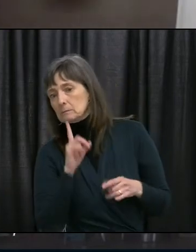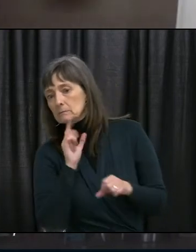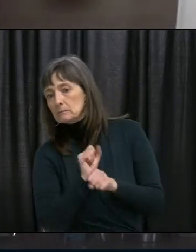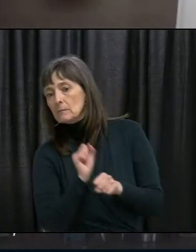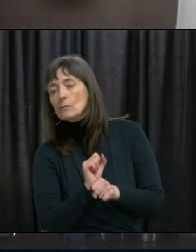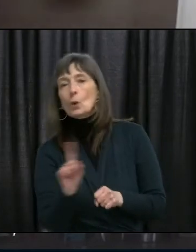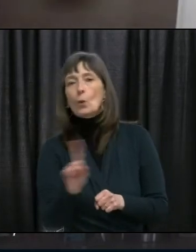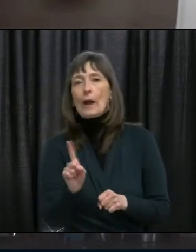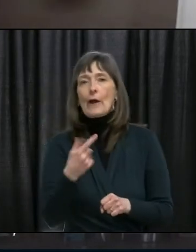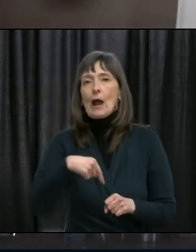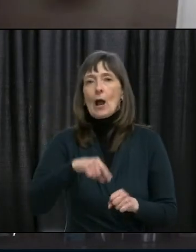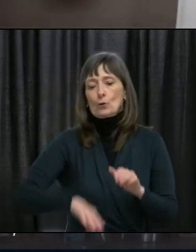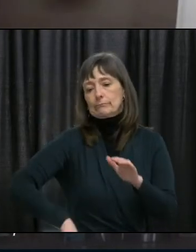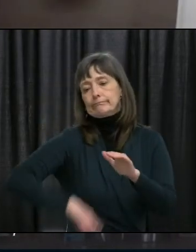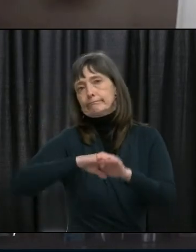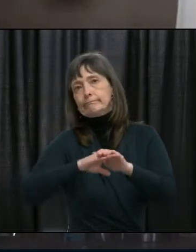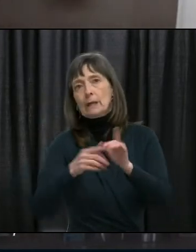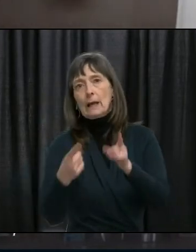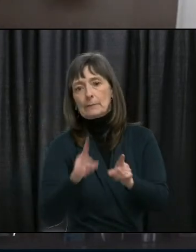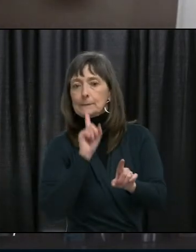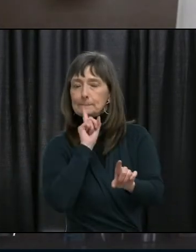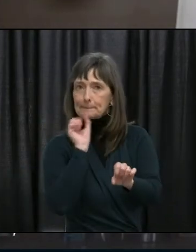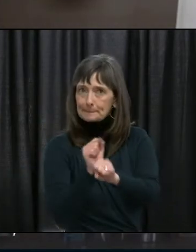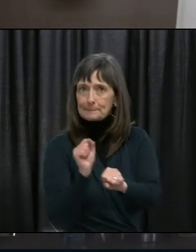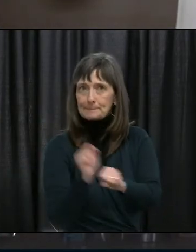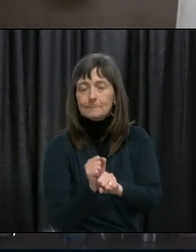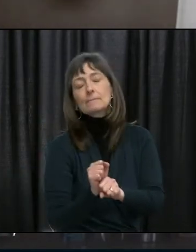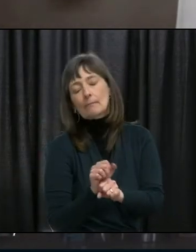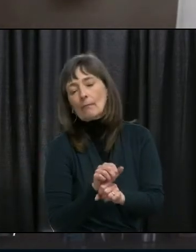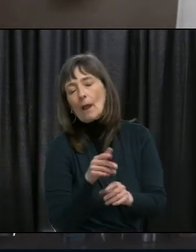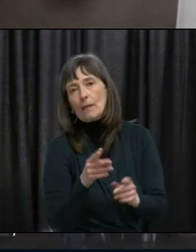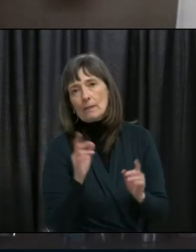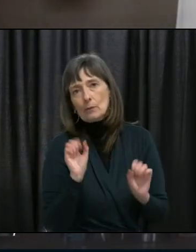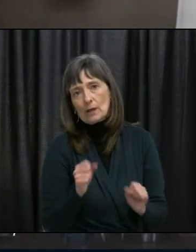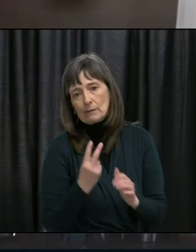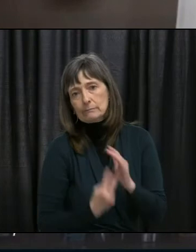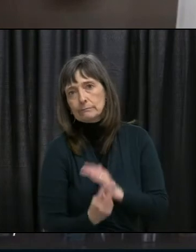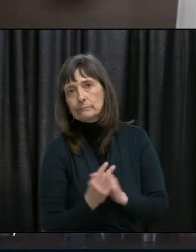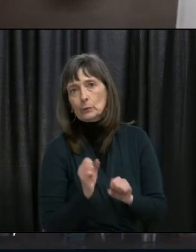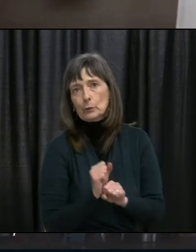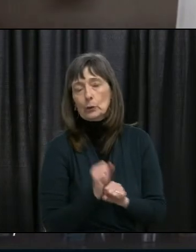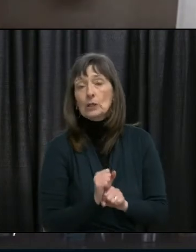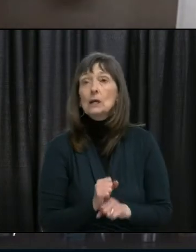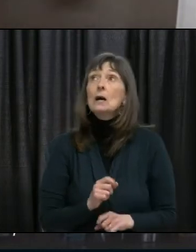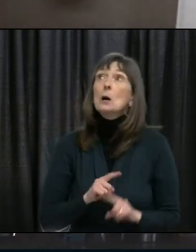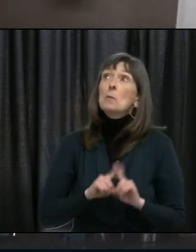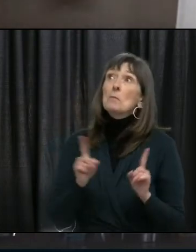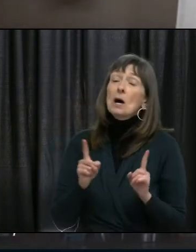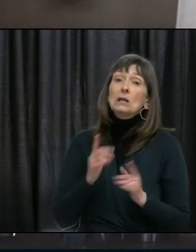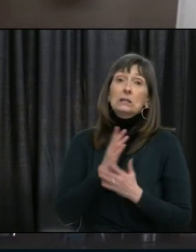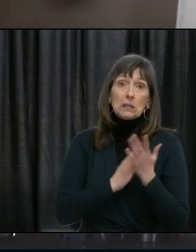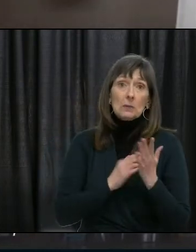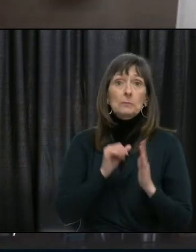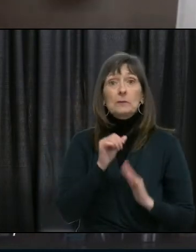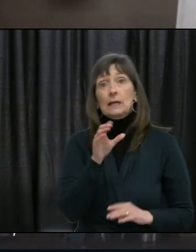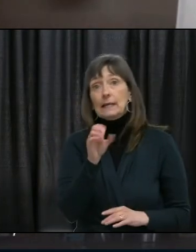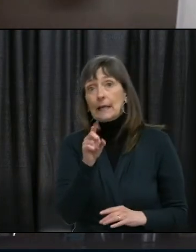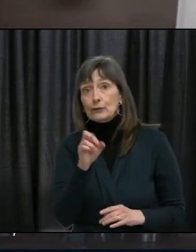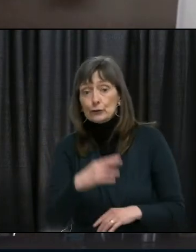better estimate of when and if that would happen. Having said that, there are surgeries still going ahead in terms of cancer